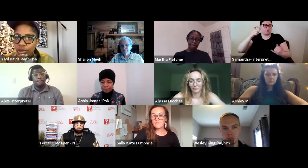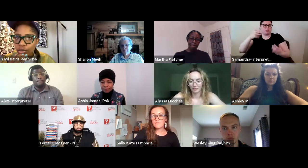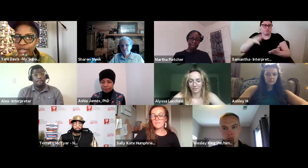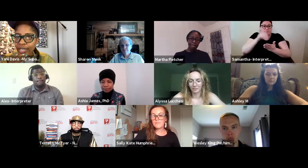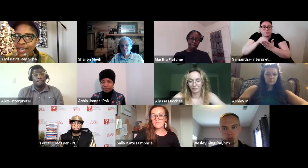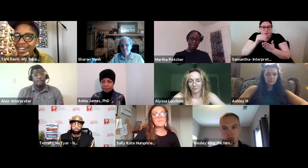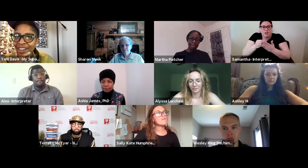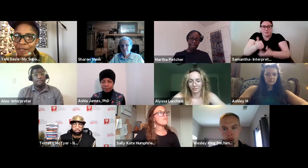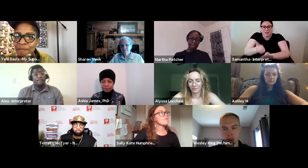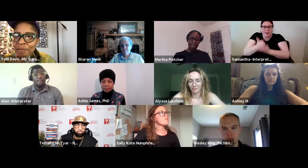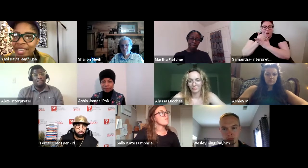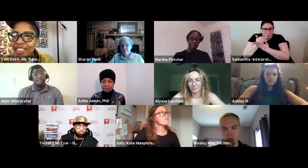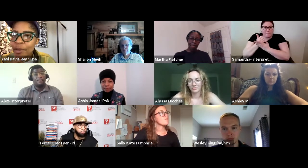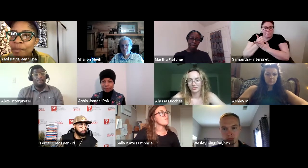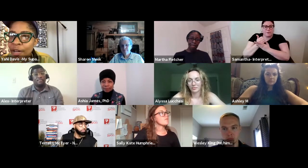our children.